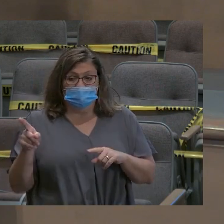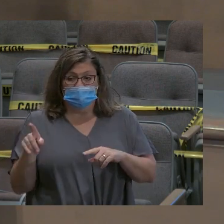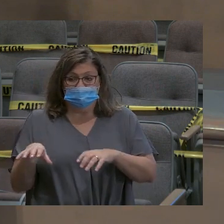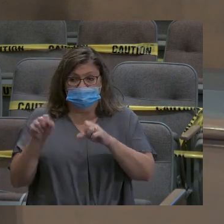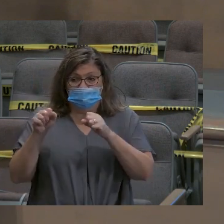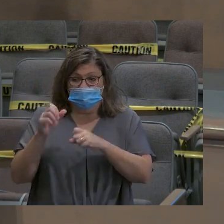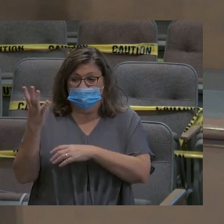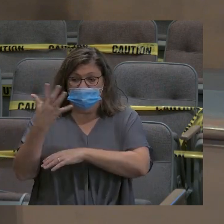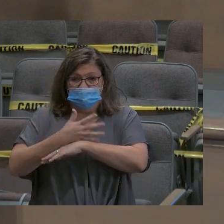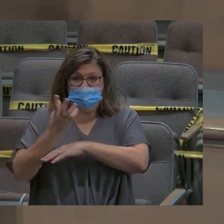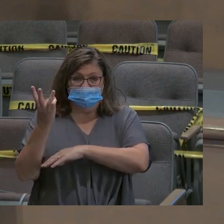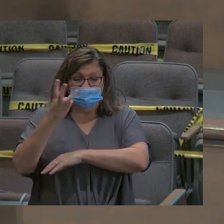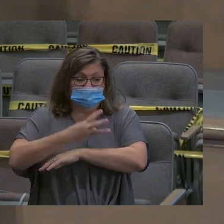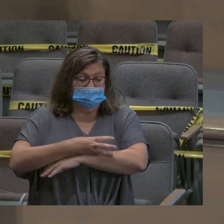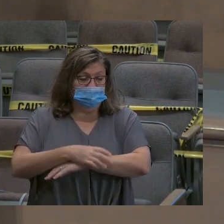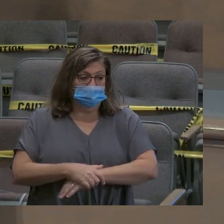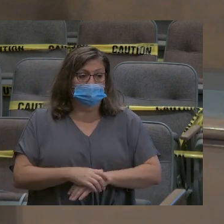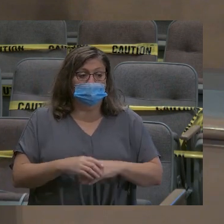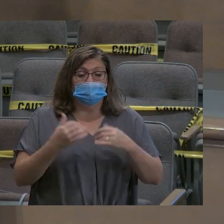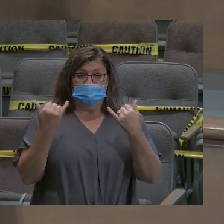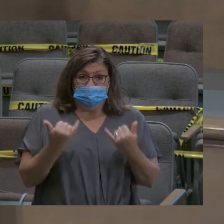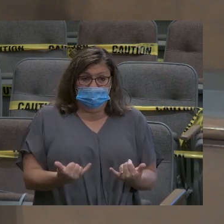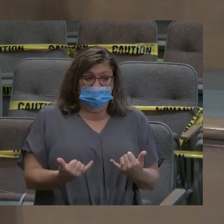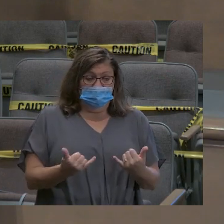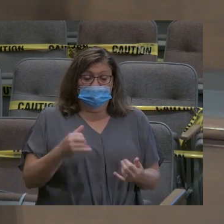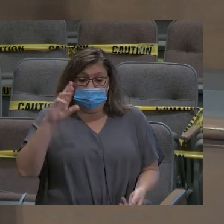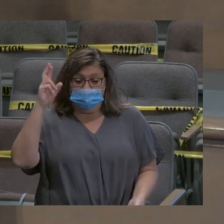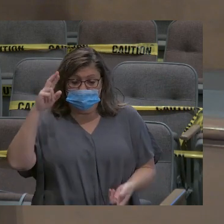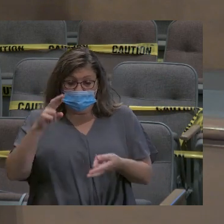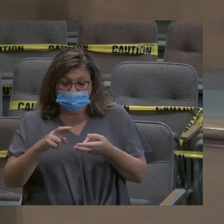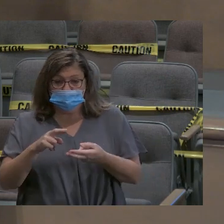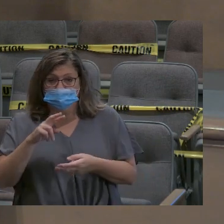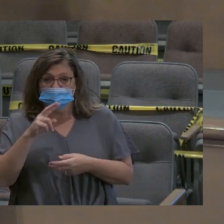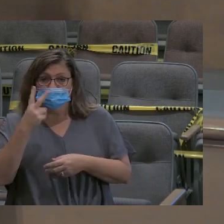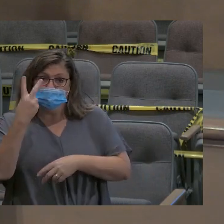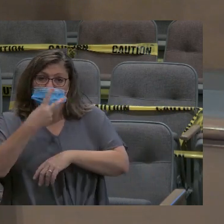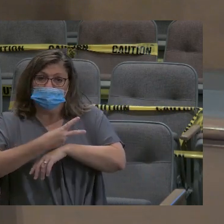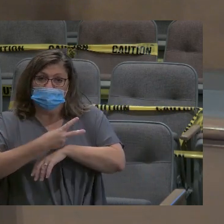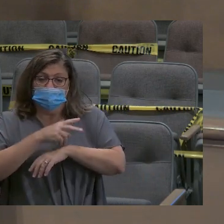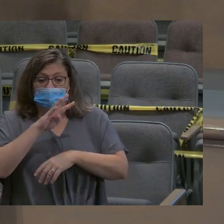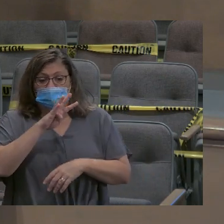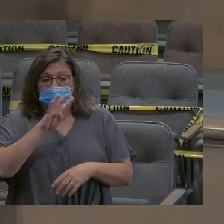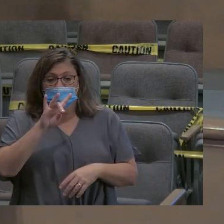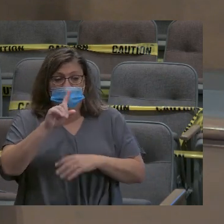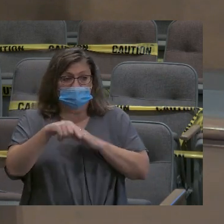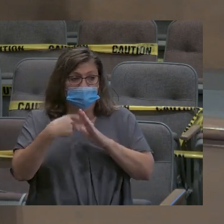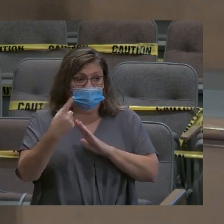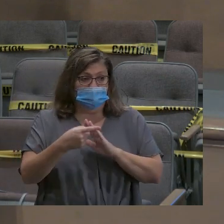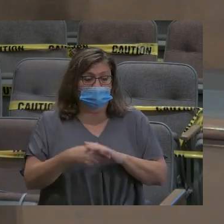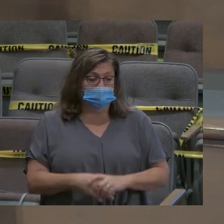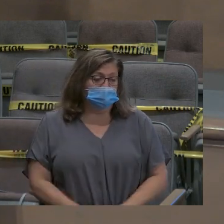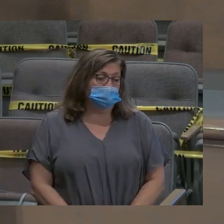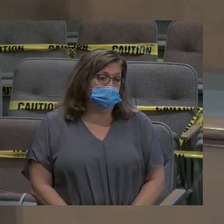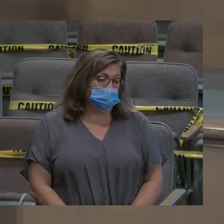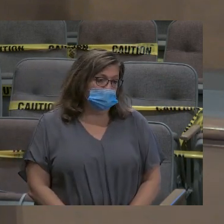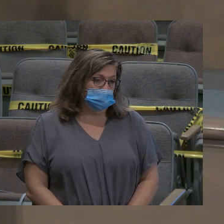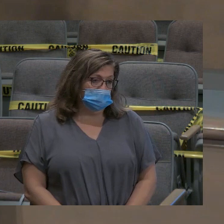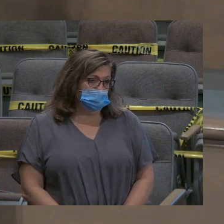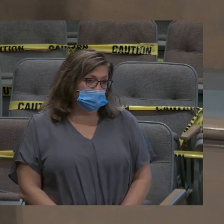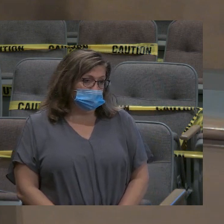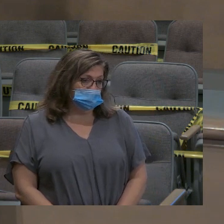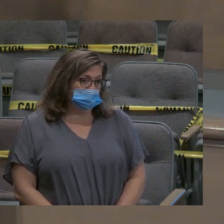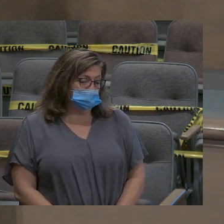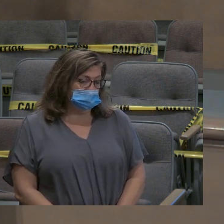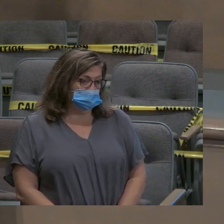days. And that has come down now to about 48 hours. Okay. And one of the reasons for that